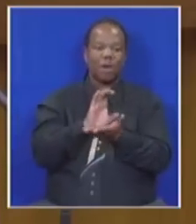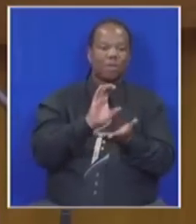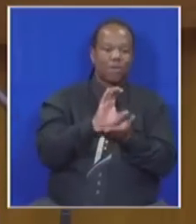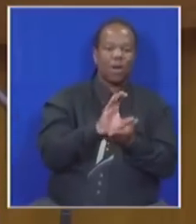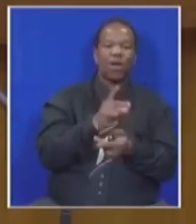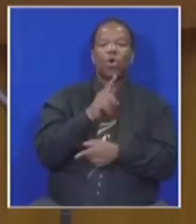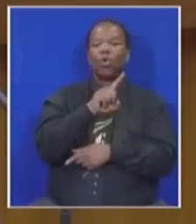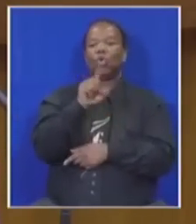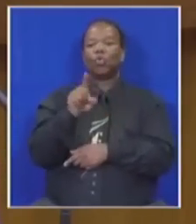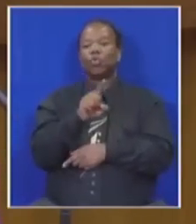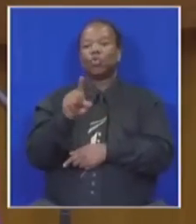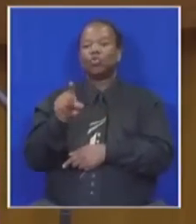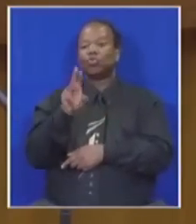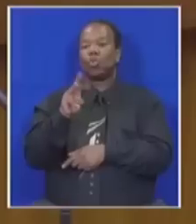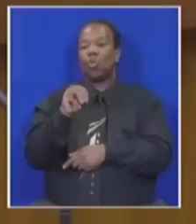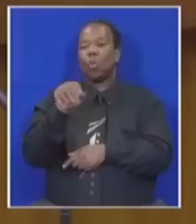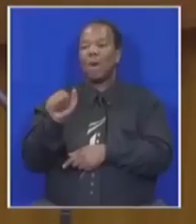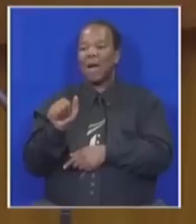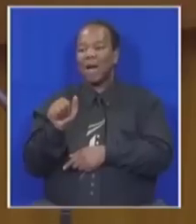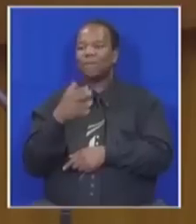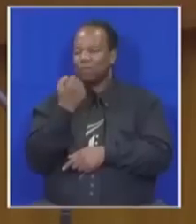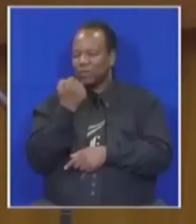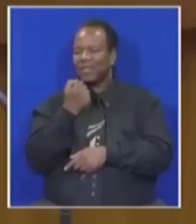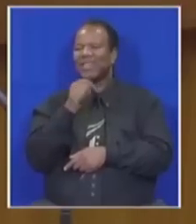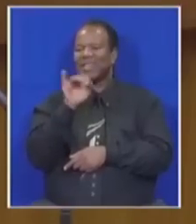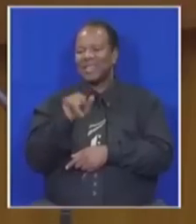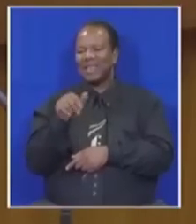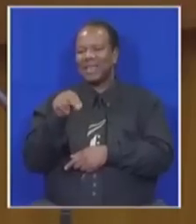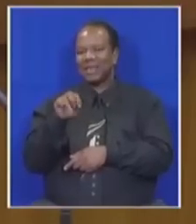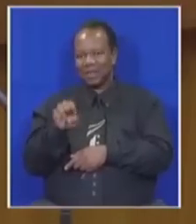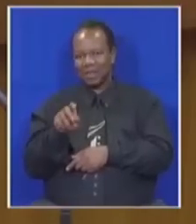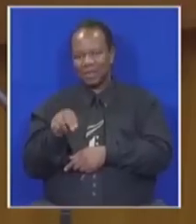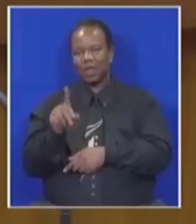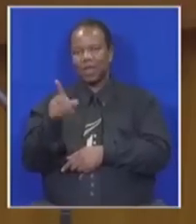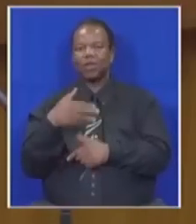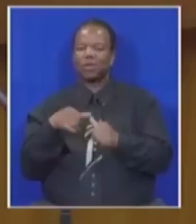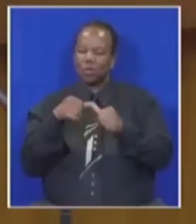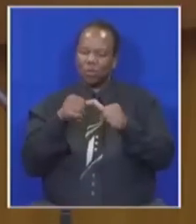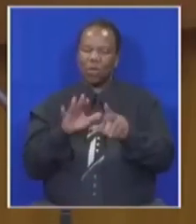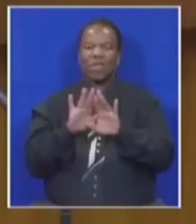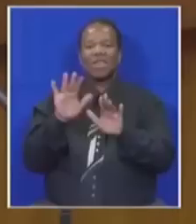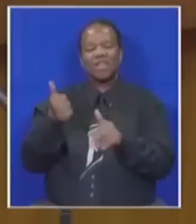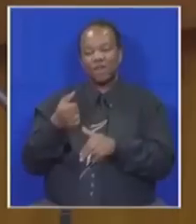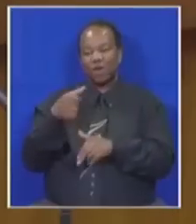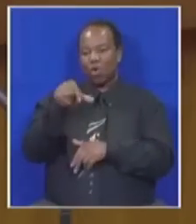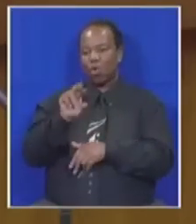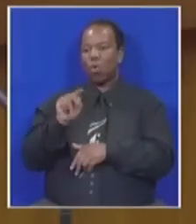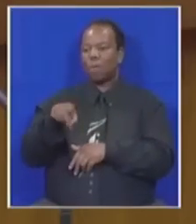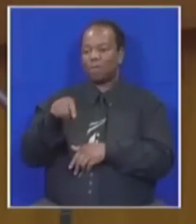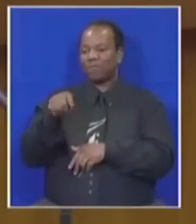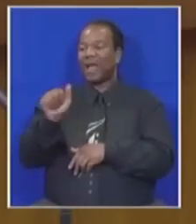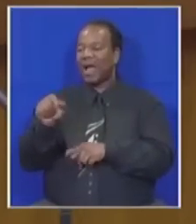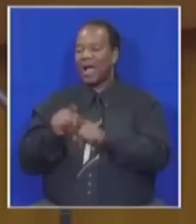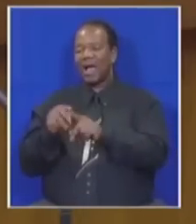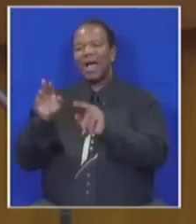Zuma is doing on a daily basis. If a Gupta puppet controls the National Treasury, Denel, together with the